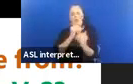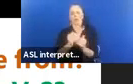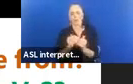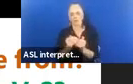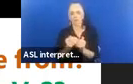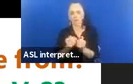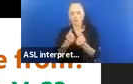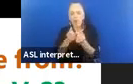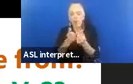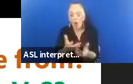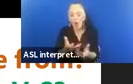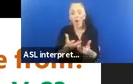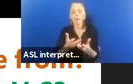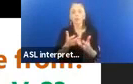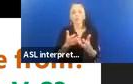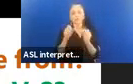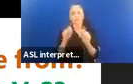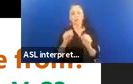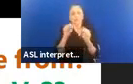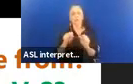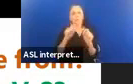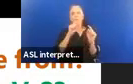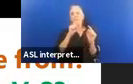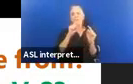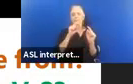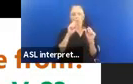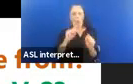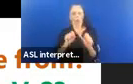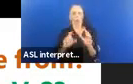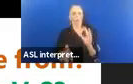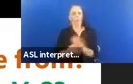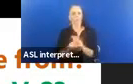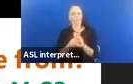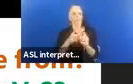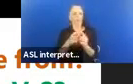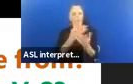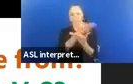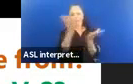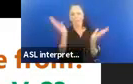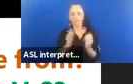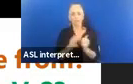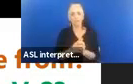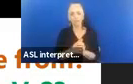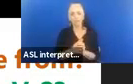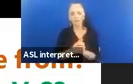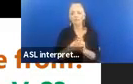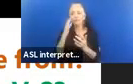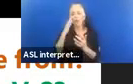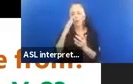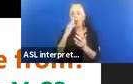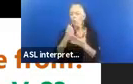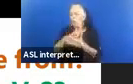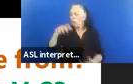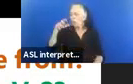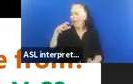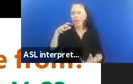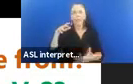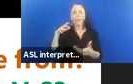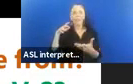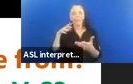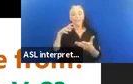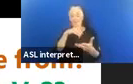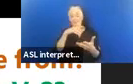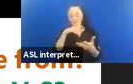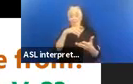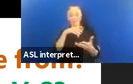many sites of emergence in the first place. The explosive growth of accumulated wealth and a growing middle class in China